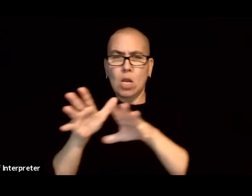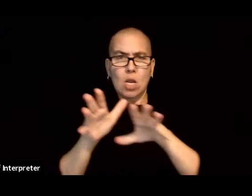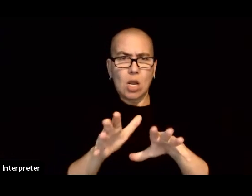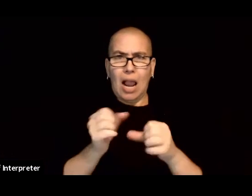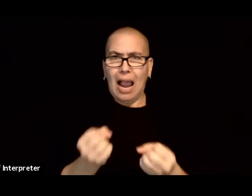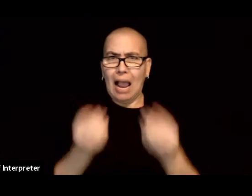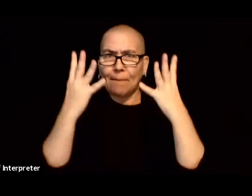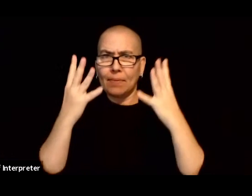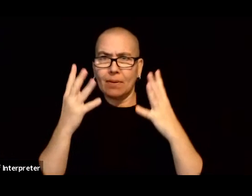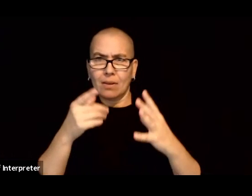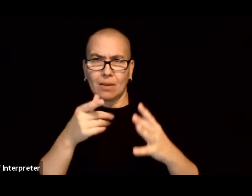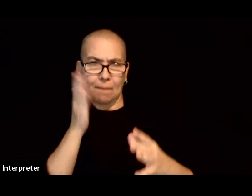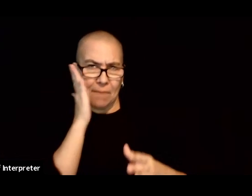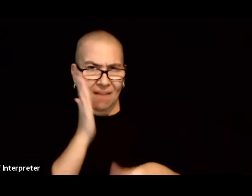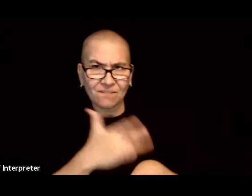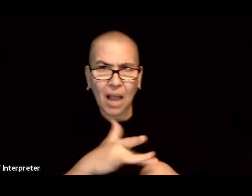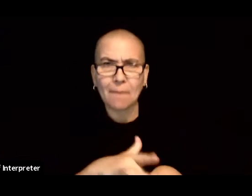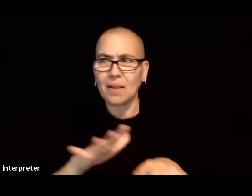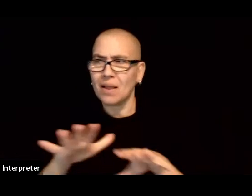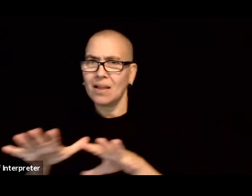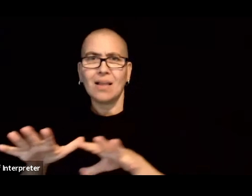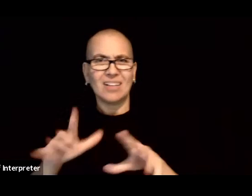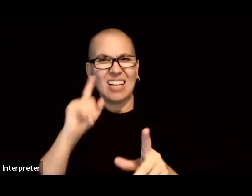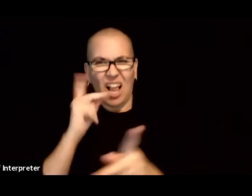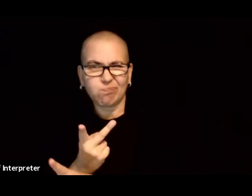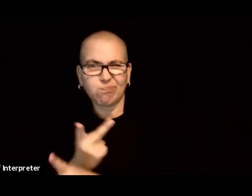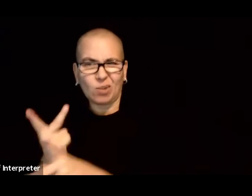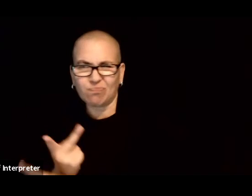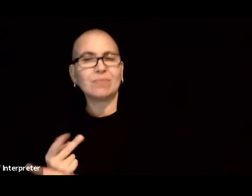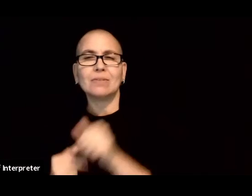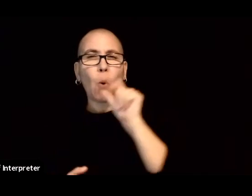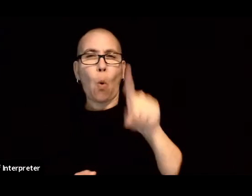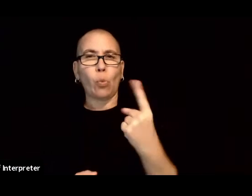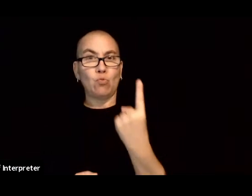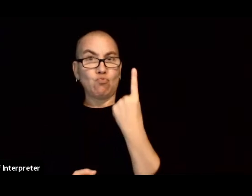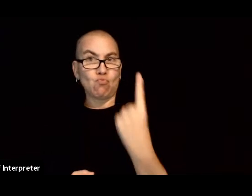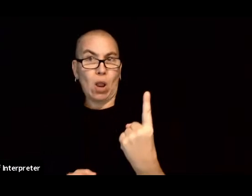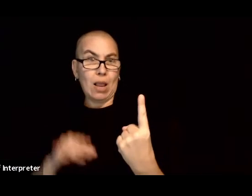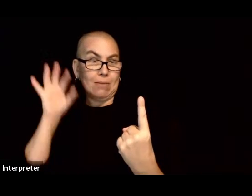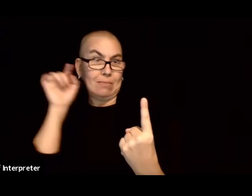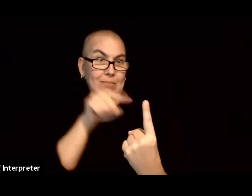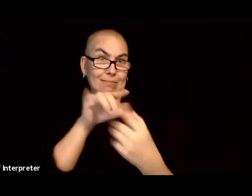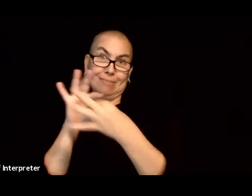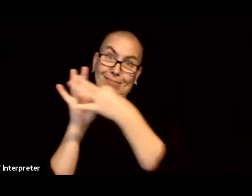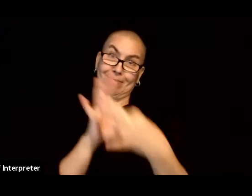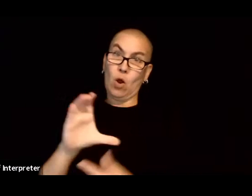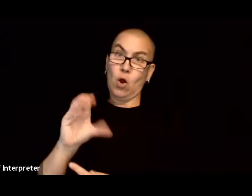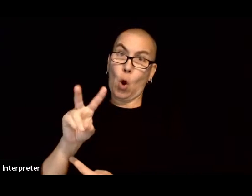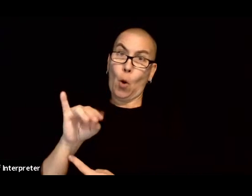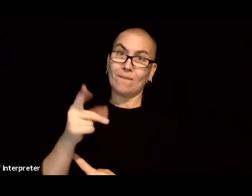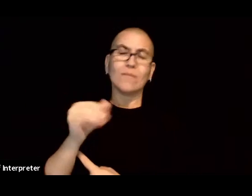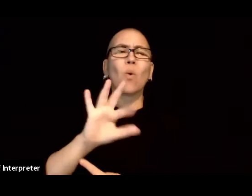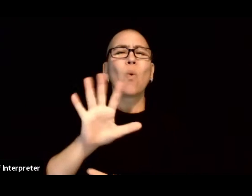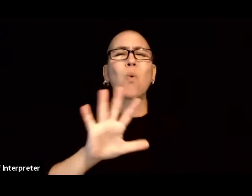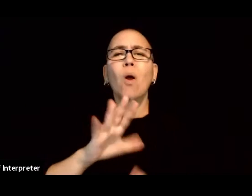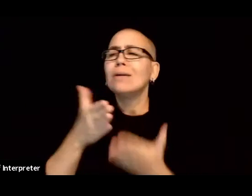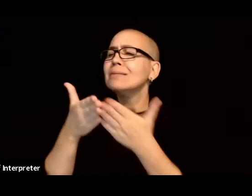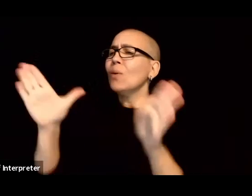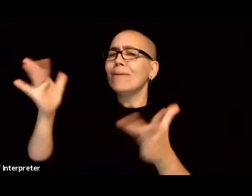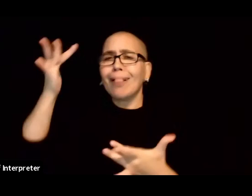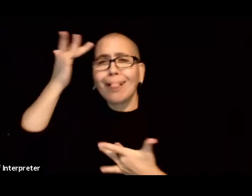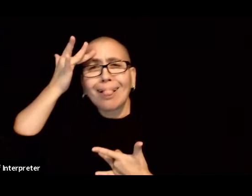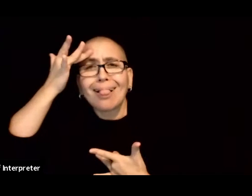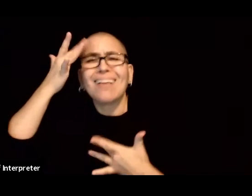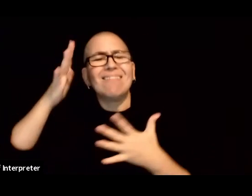seen. But it's not just COVID care that they're taking offline, if you will. It's really affecting the whole